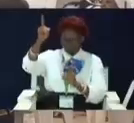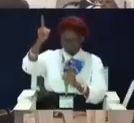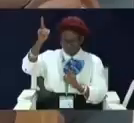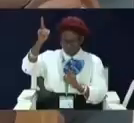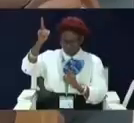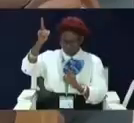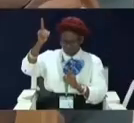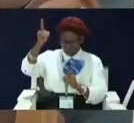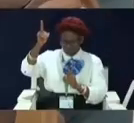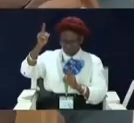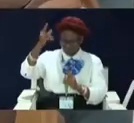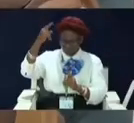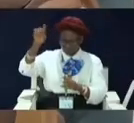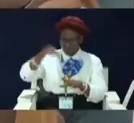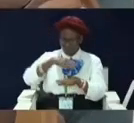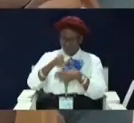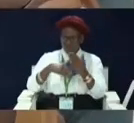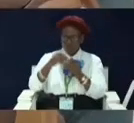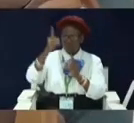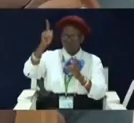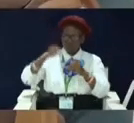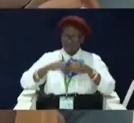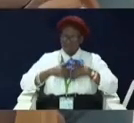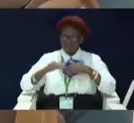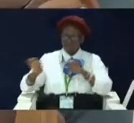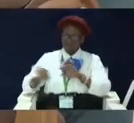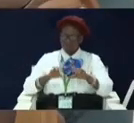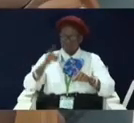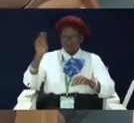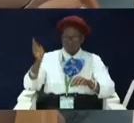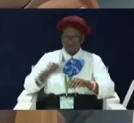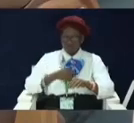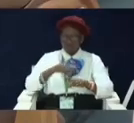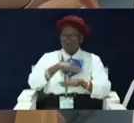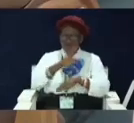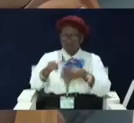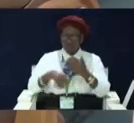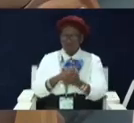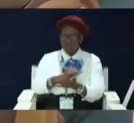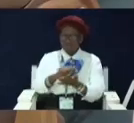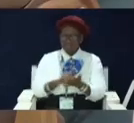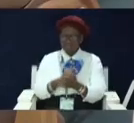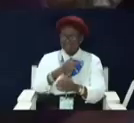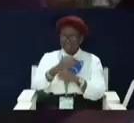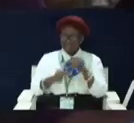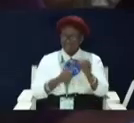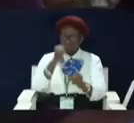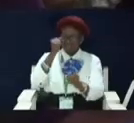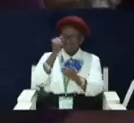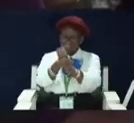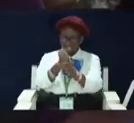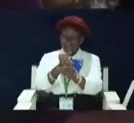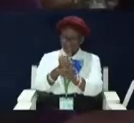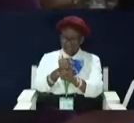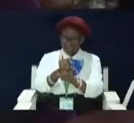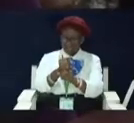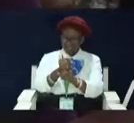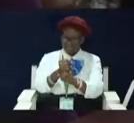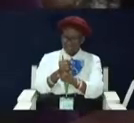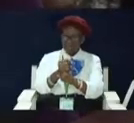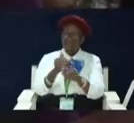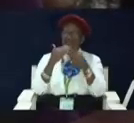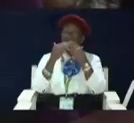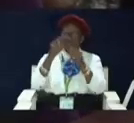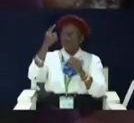you. For all you've done for us all these years. Thank you